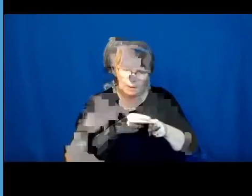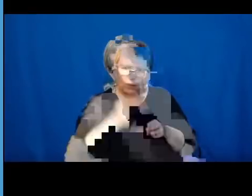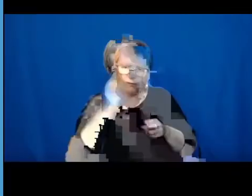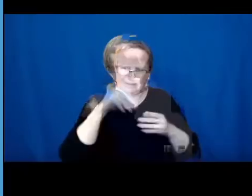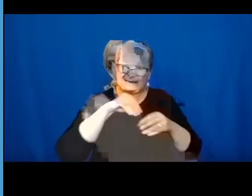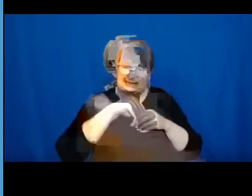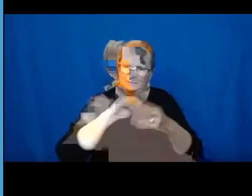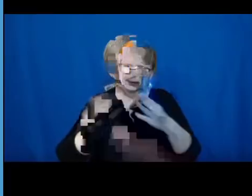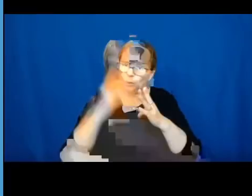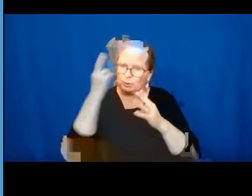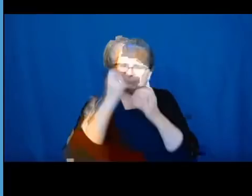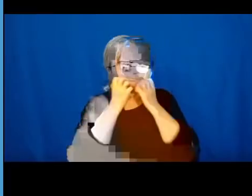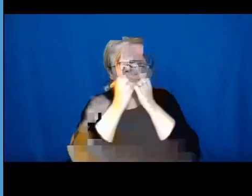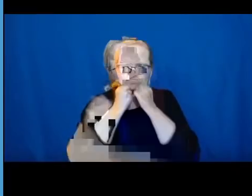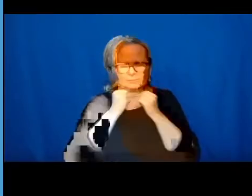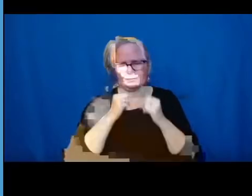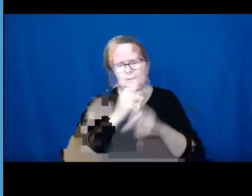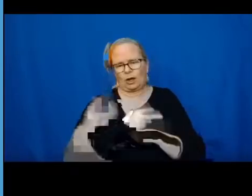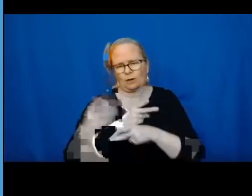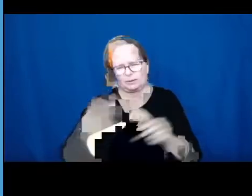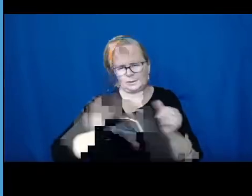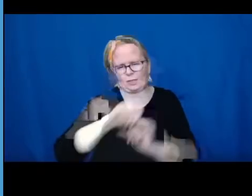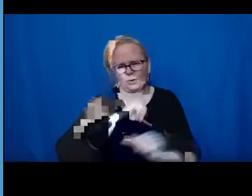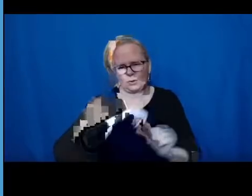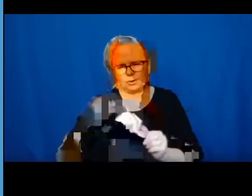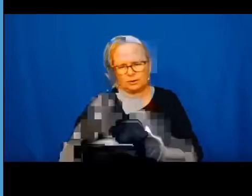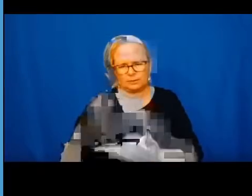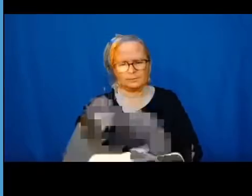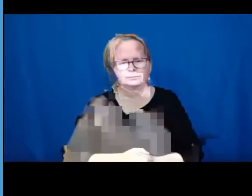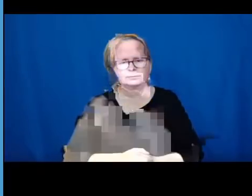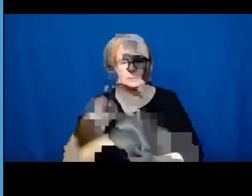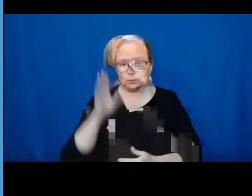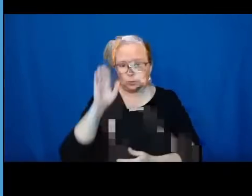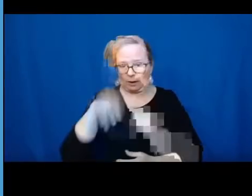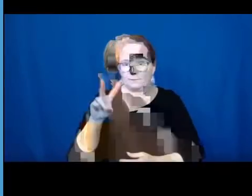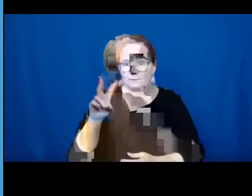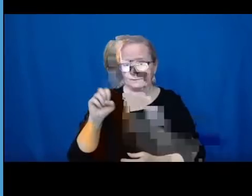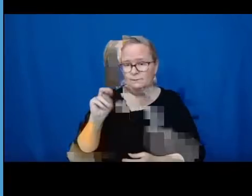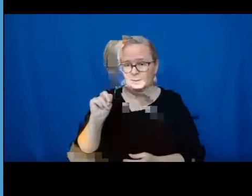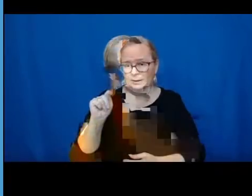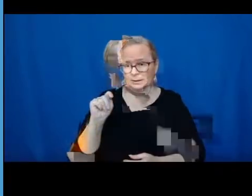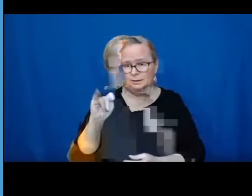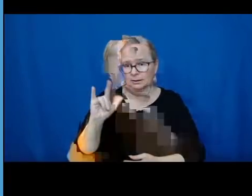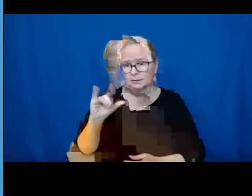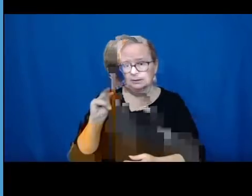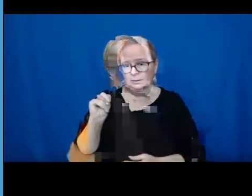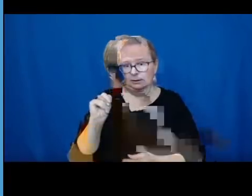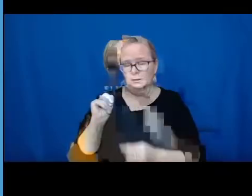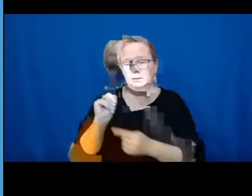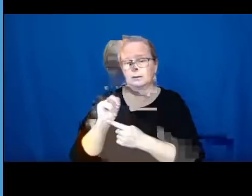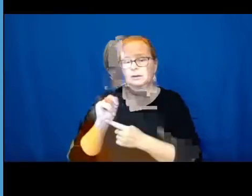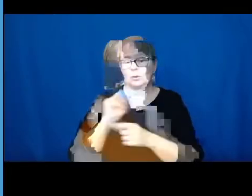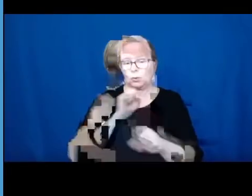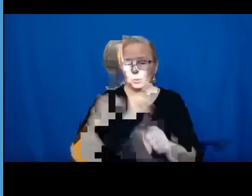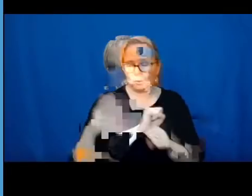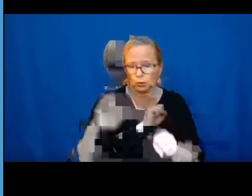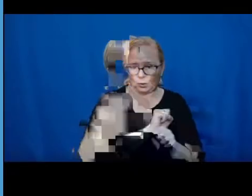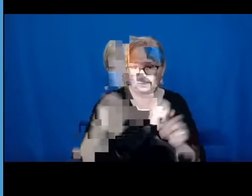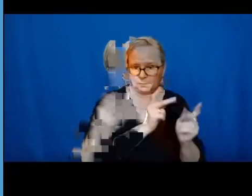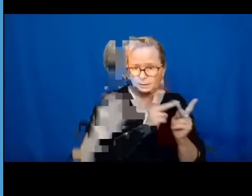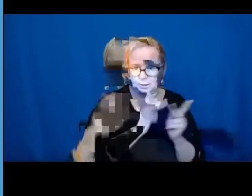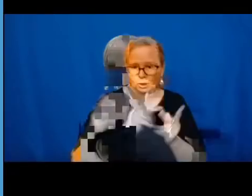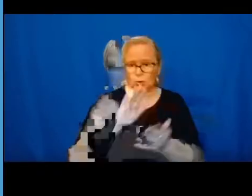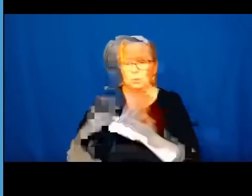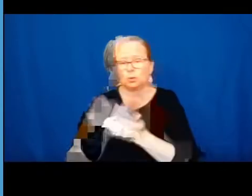and workplaces, to me is another one of those things. There's the controversy, of course, has been, there's been some dragging of feet and